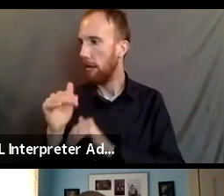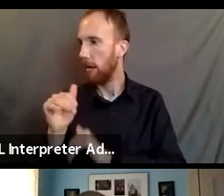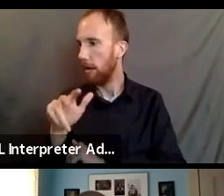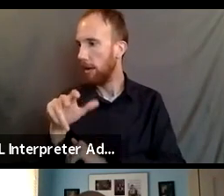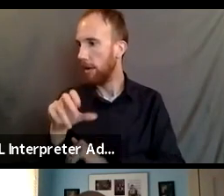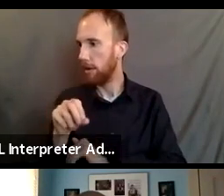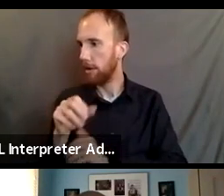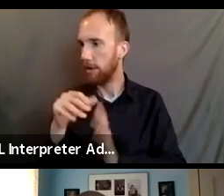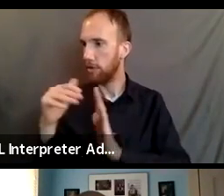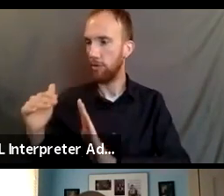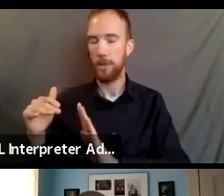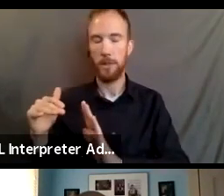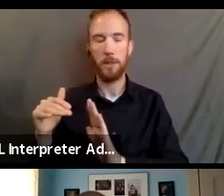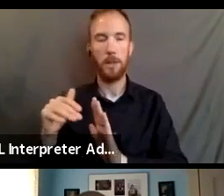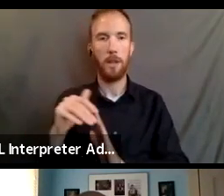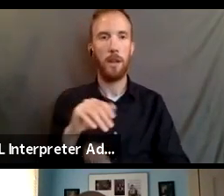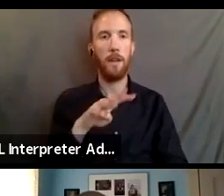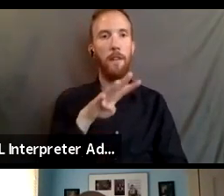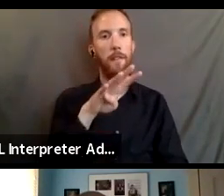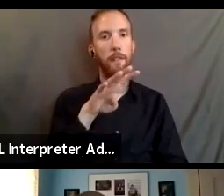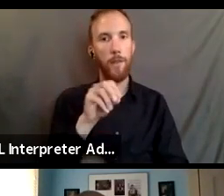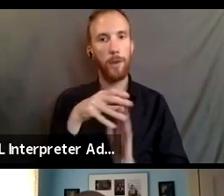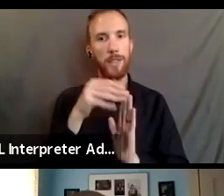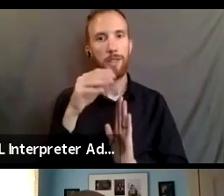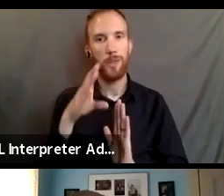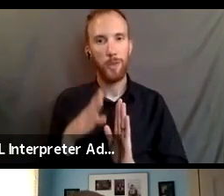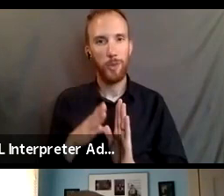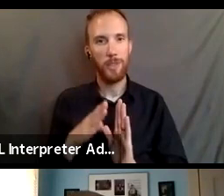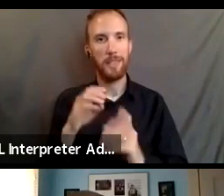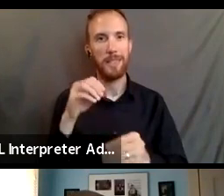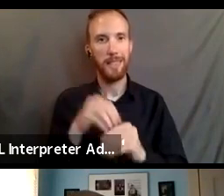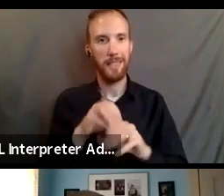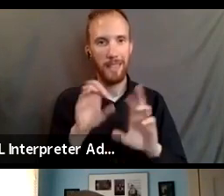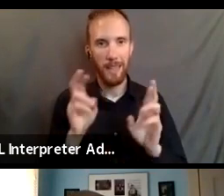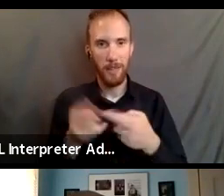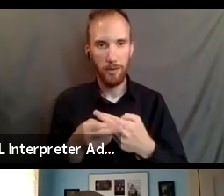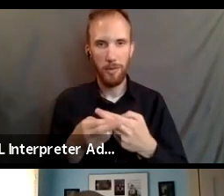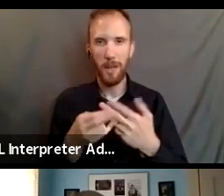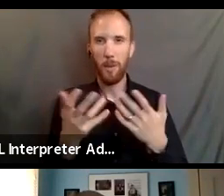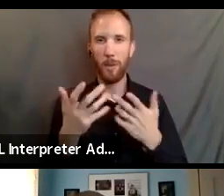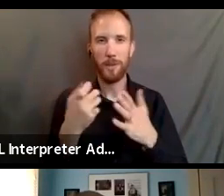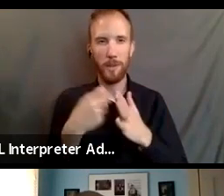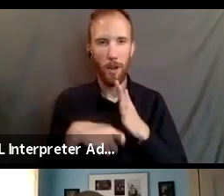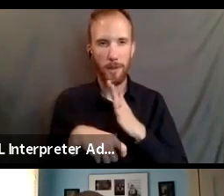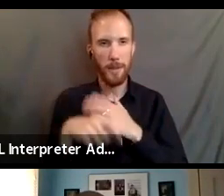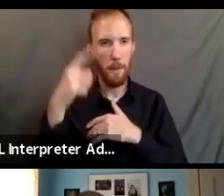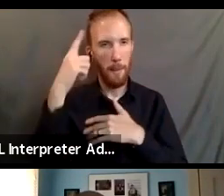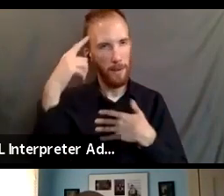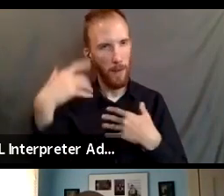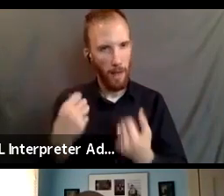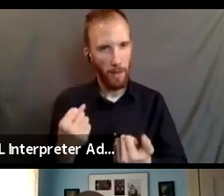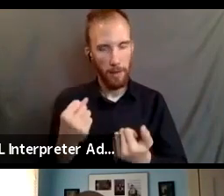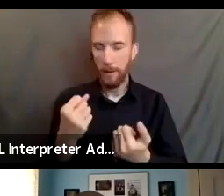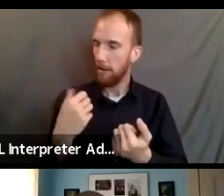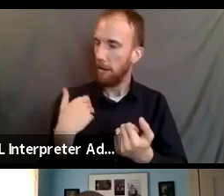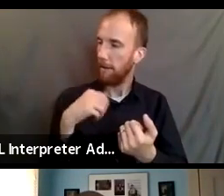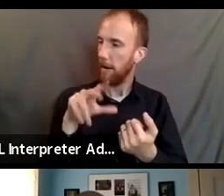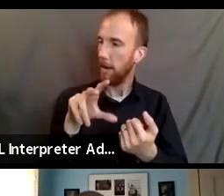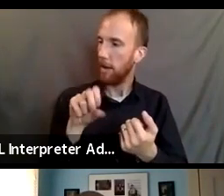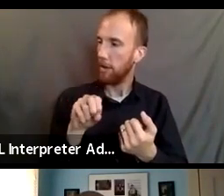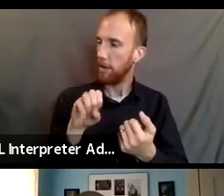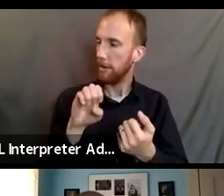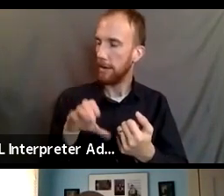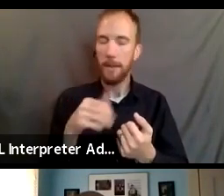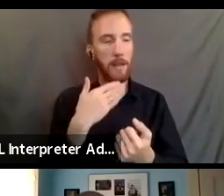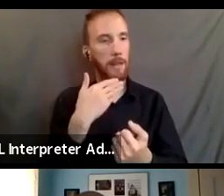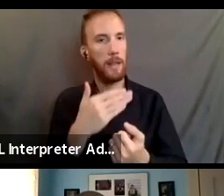classroom at what cost what is the mental health cost mr after you have 30 seconds thanks how